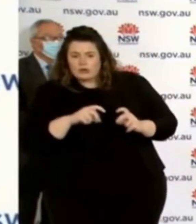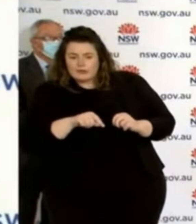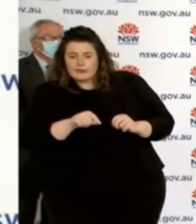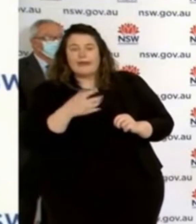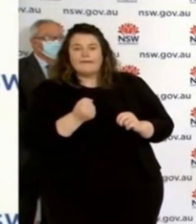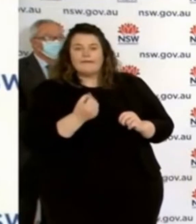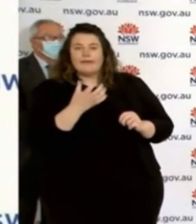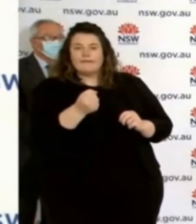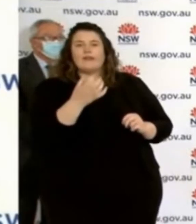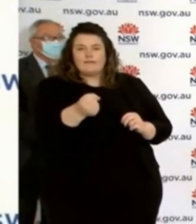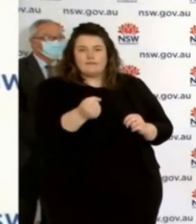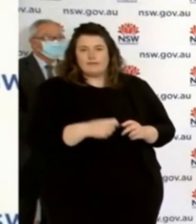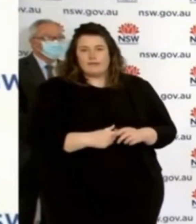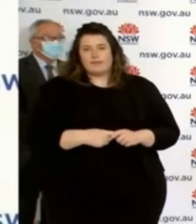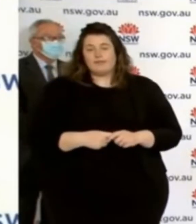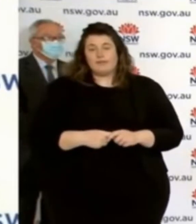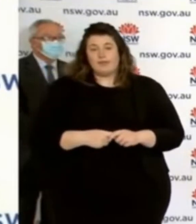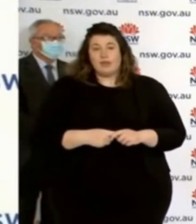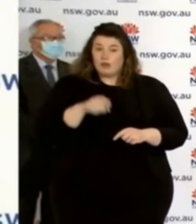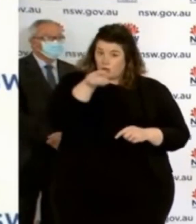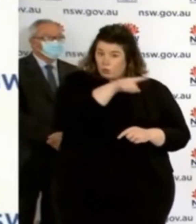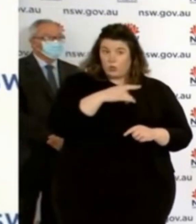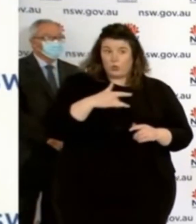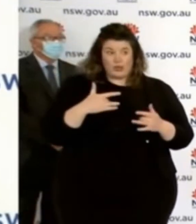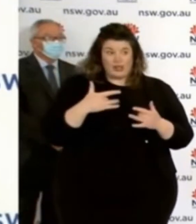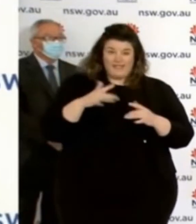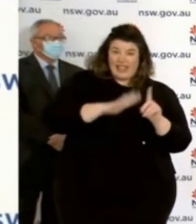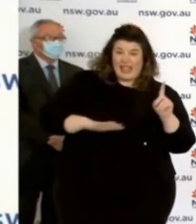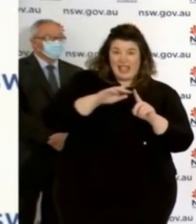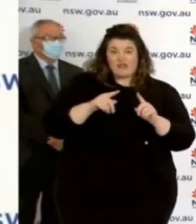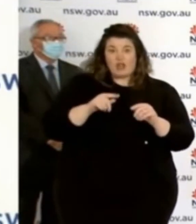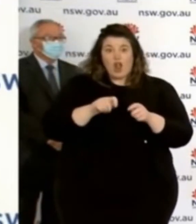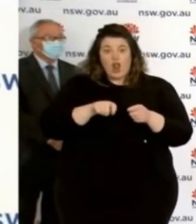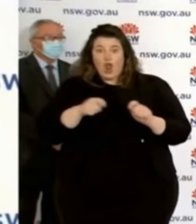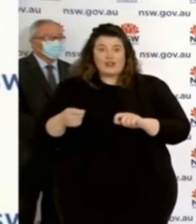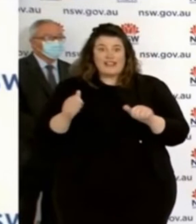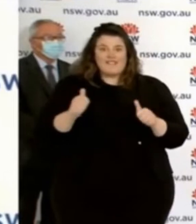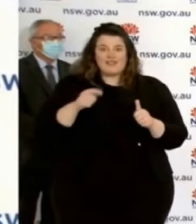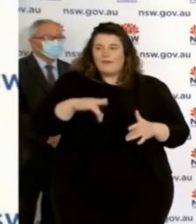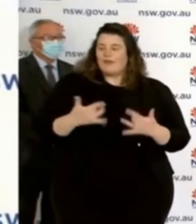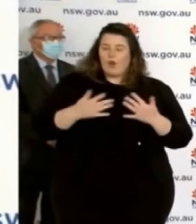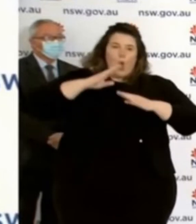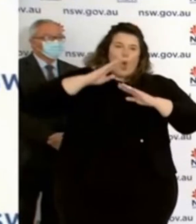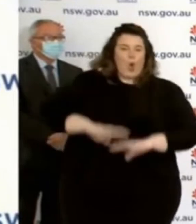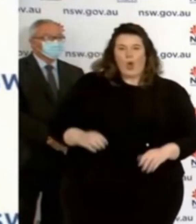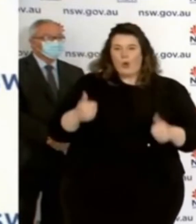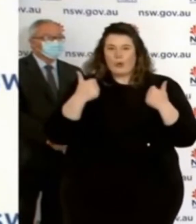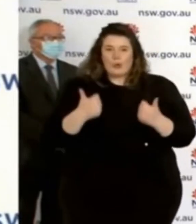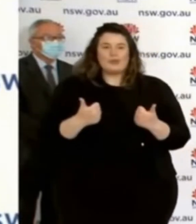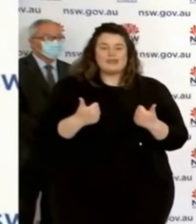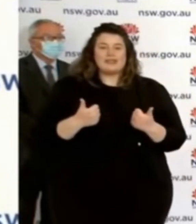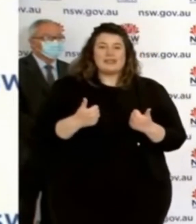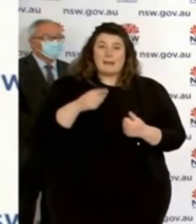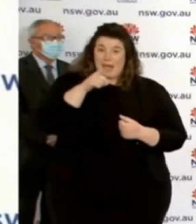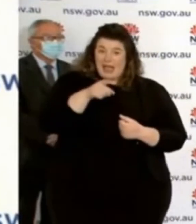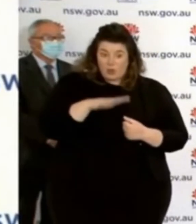Wales. And I need to make this absolutely clear. For all those communities that are coming out of lockdown today, it is a nice feeling, but if there is an active case